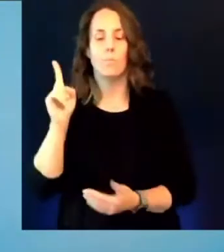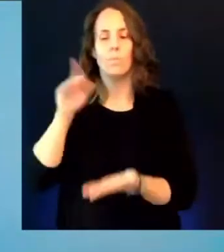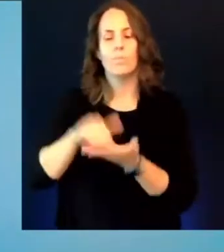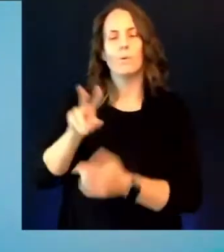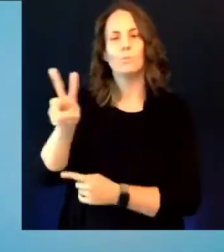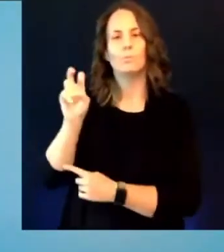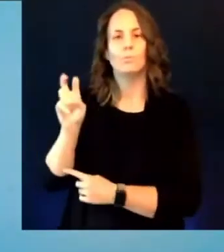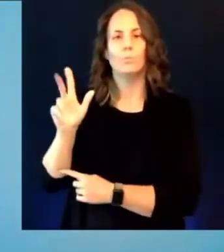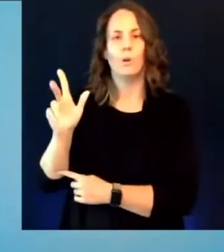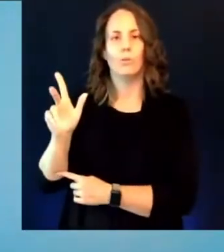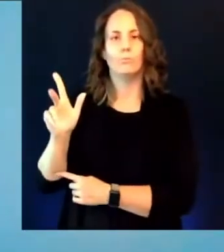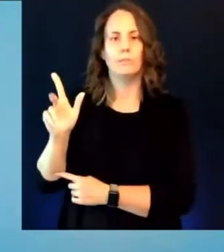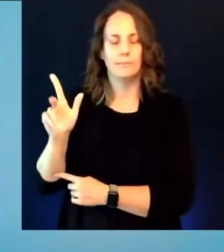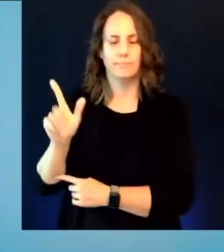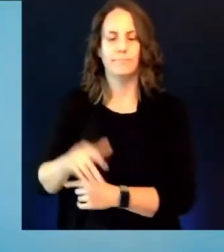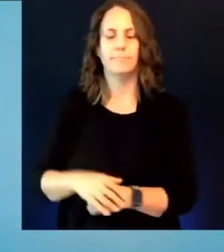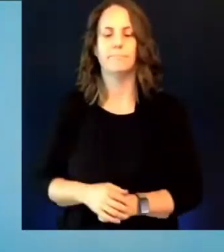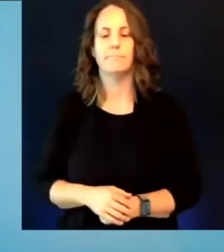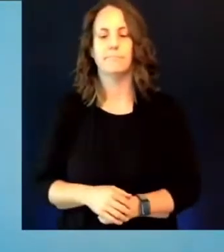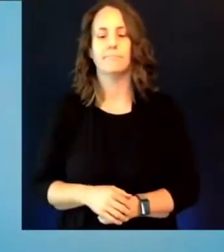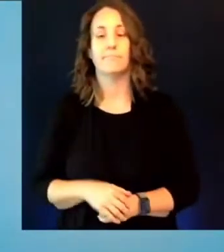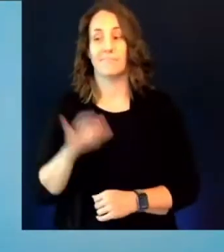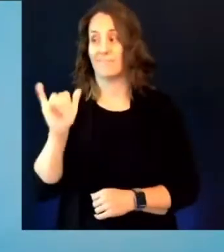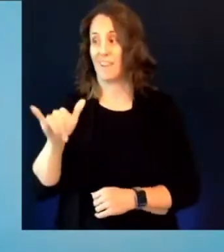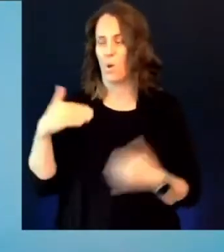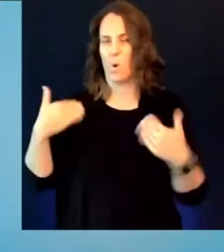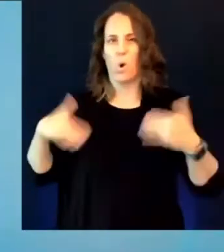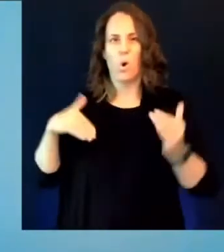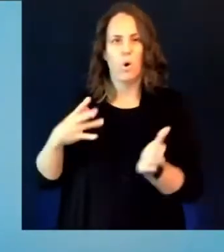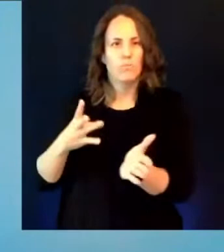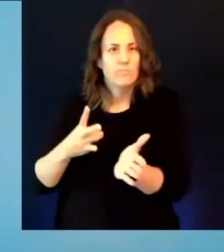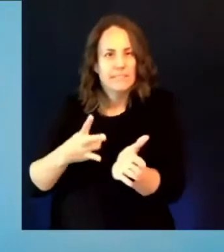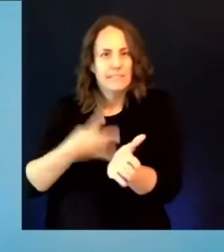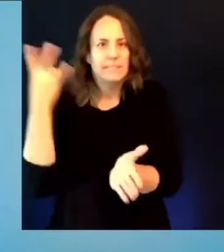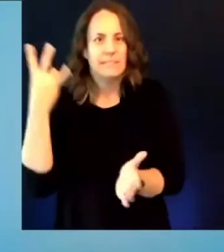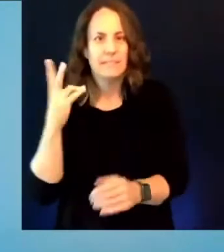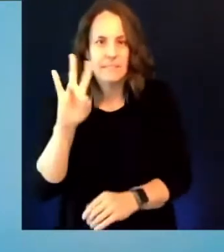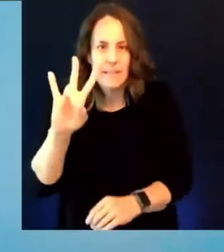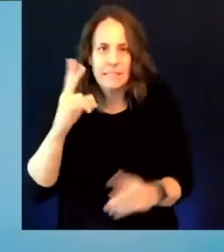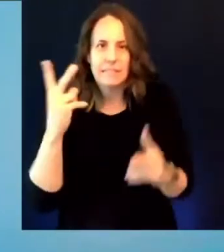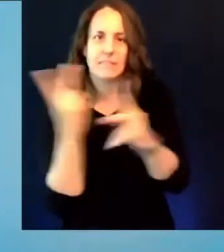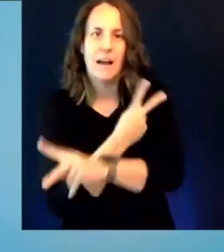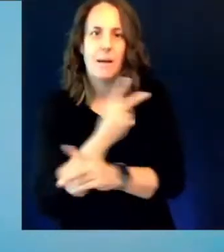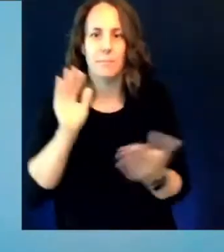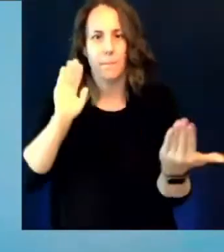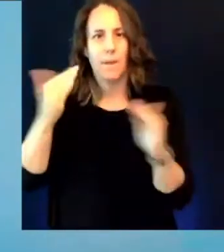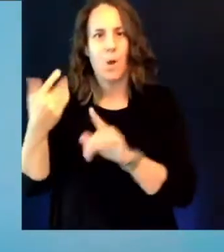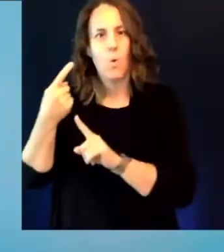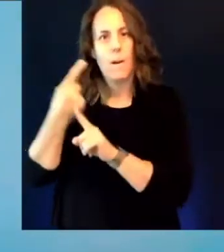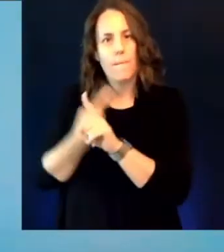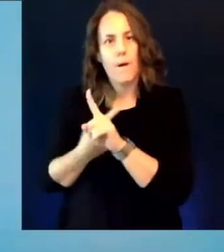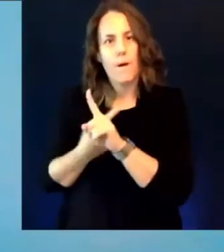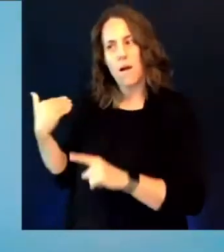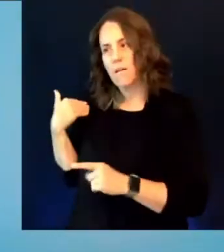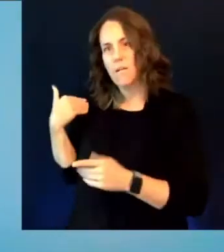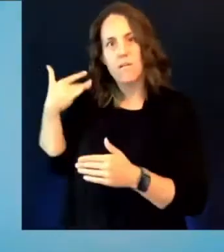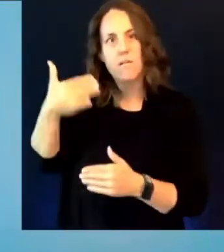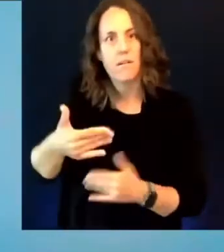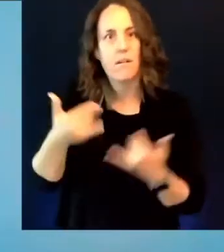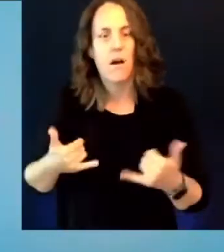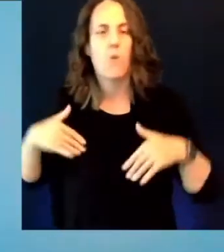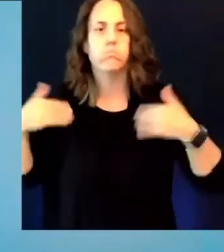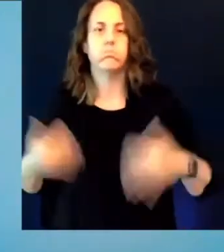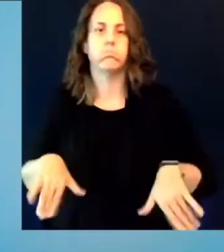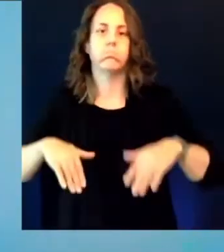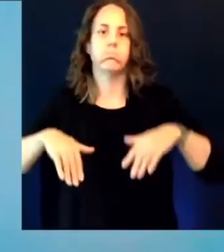1,223, almost 7 times higher than it was just 1 month ago. We are clearly seeing a surge in cases, and